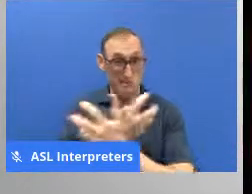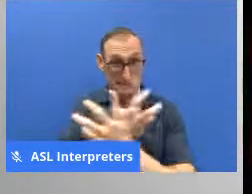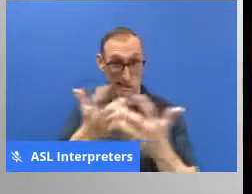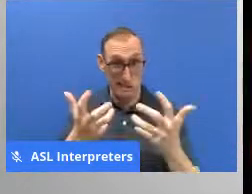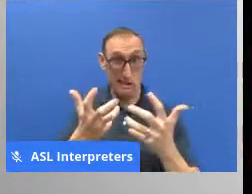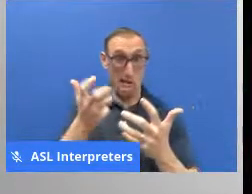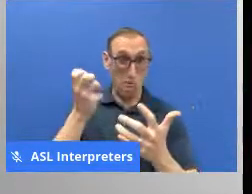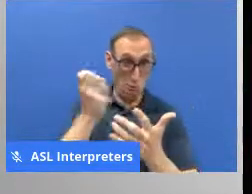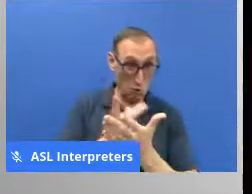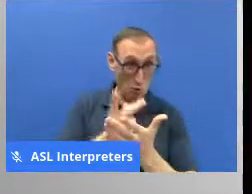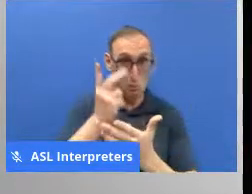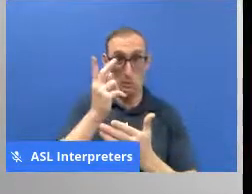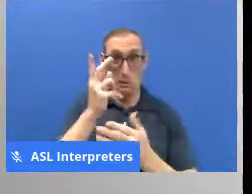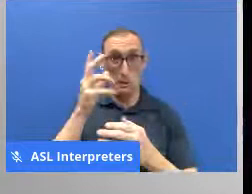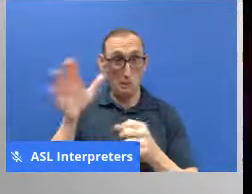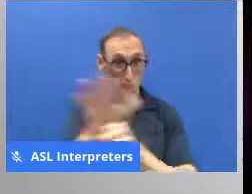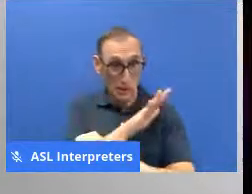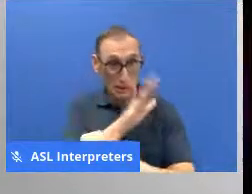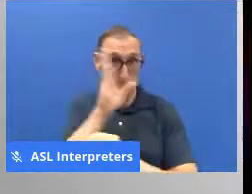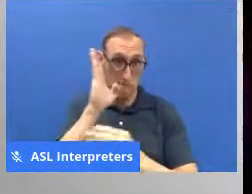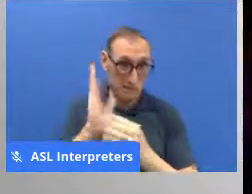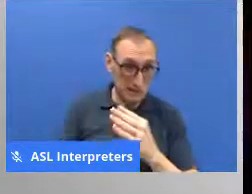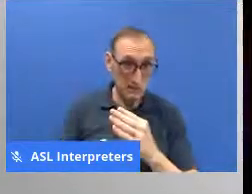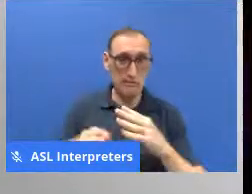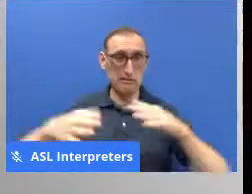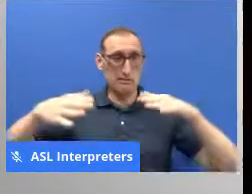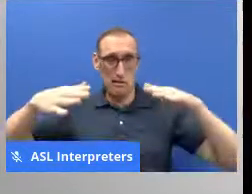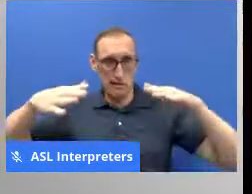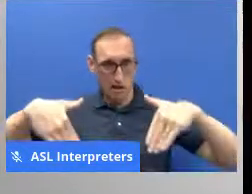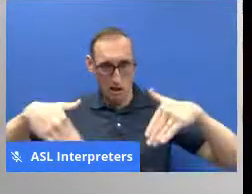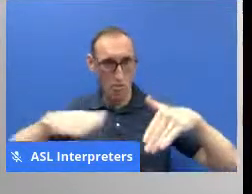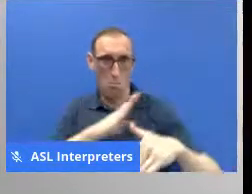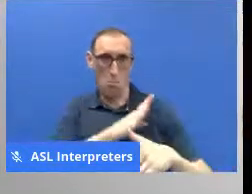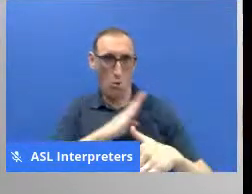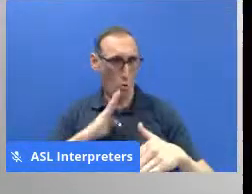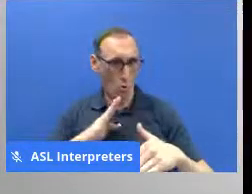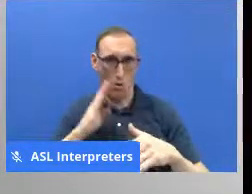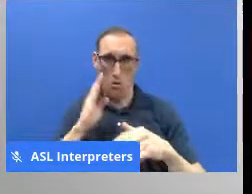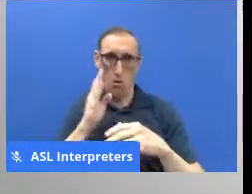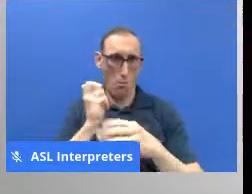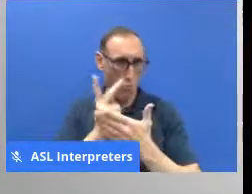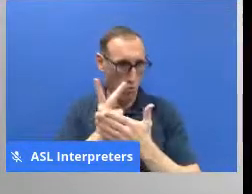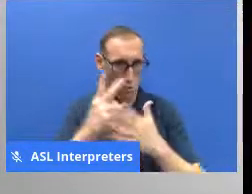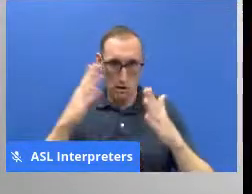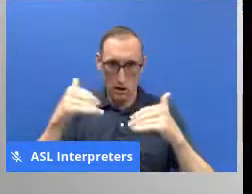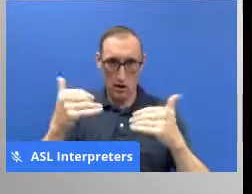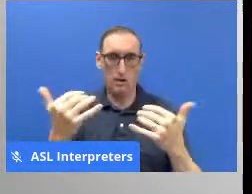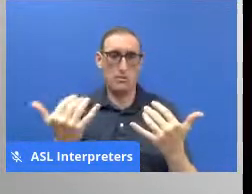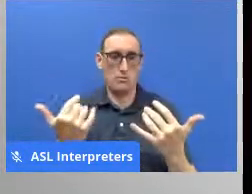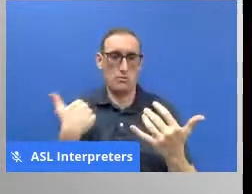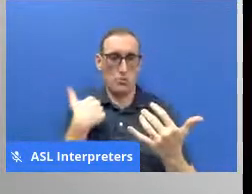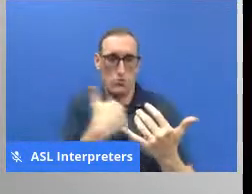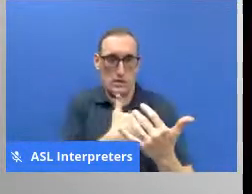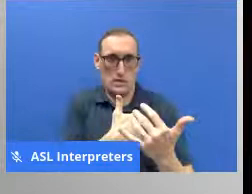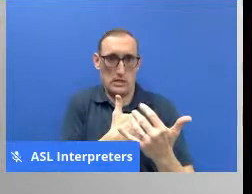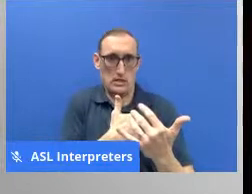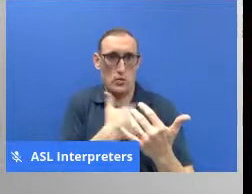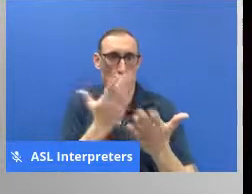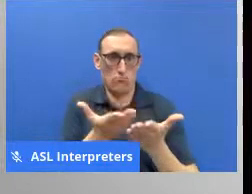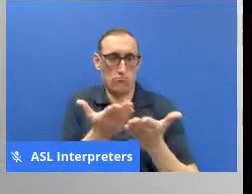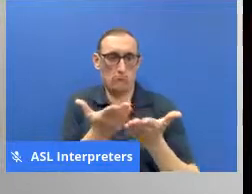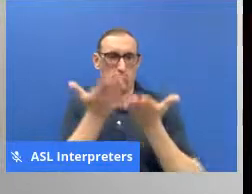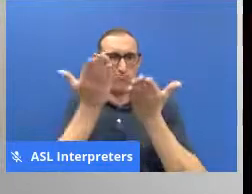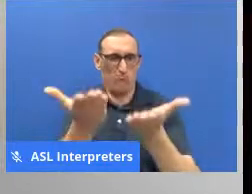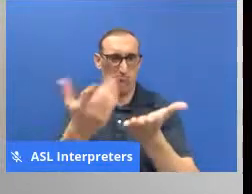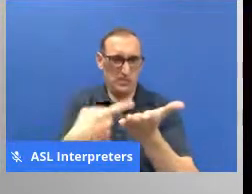been approved yet, Ms. Davis, by the board. And so we were bringing that to you all in December